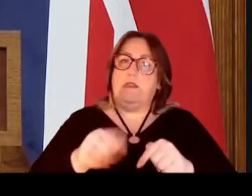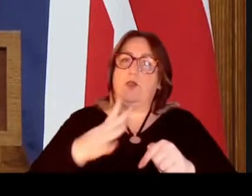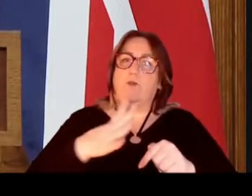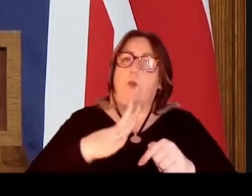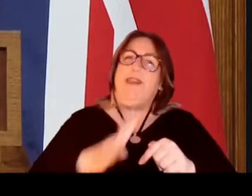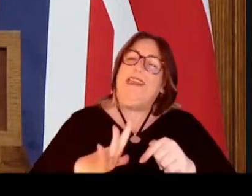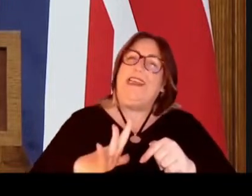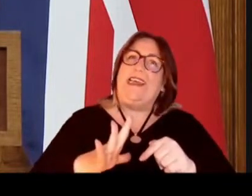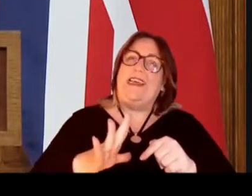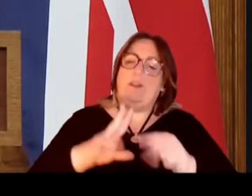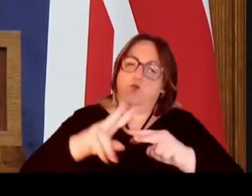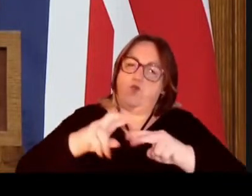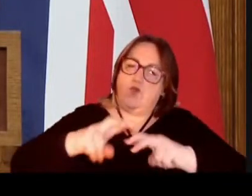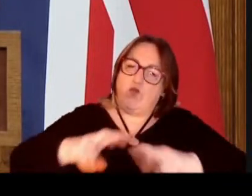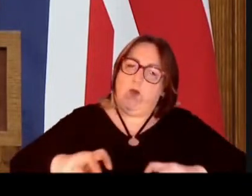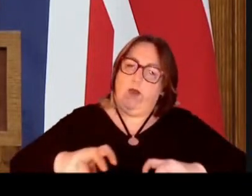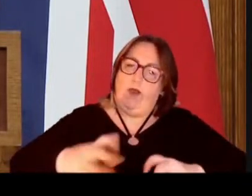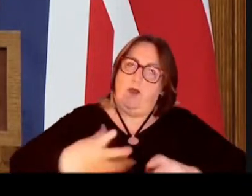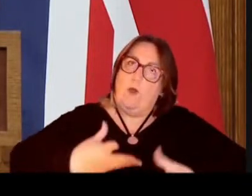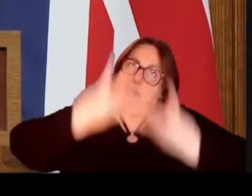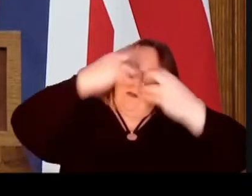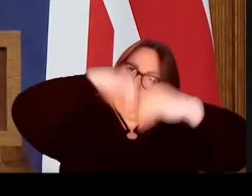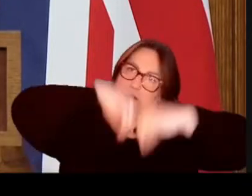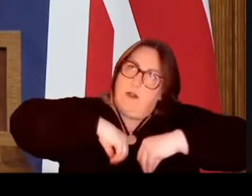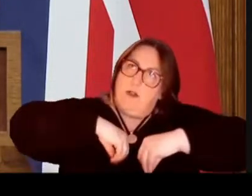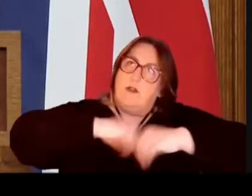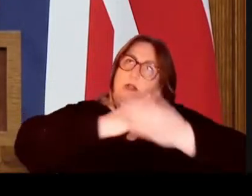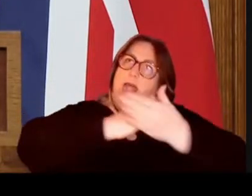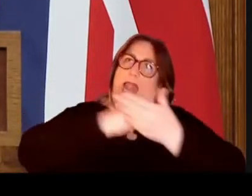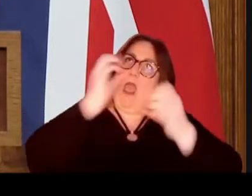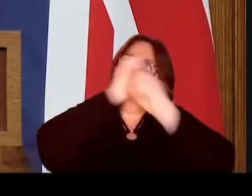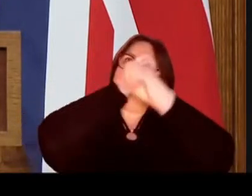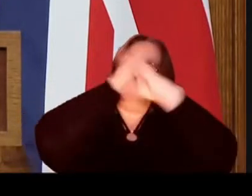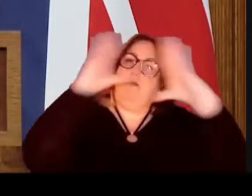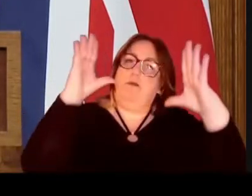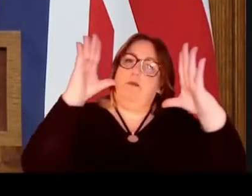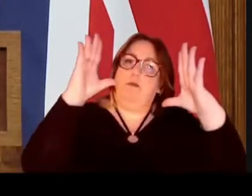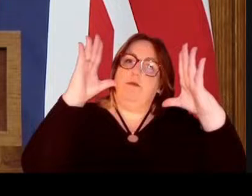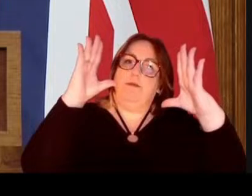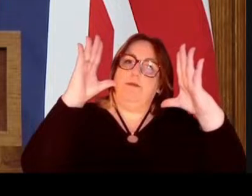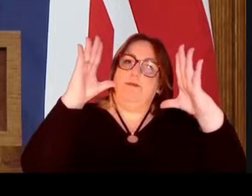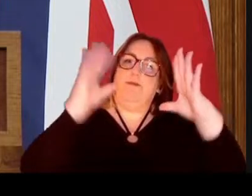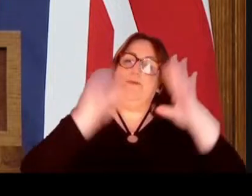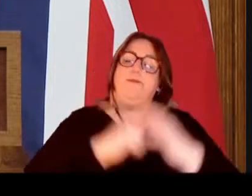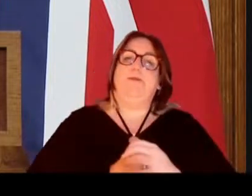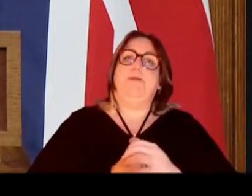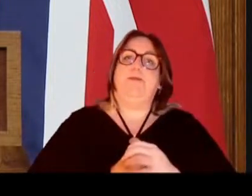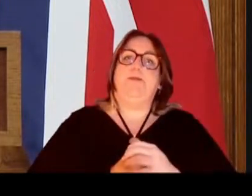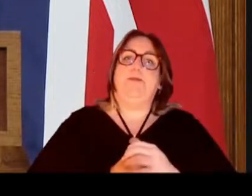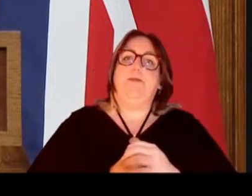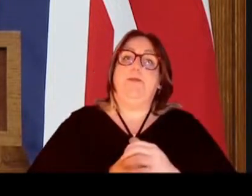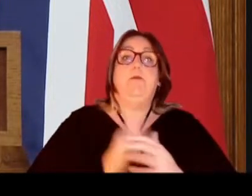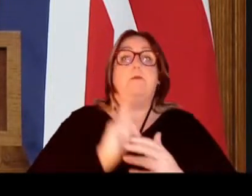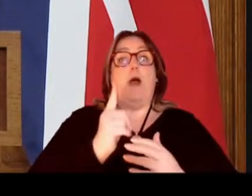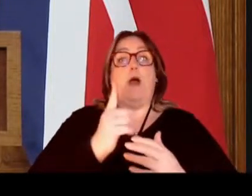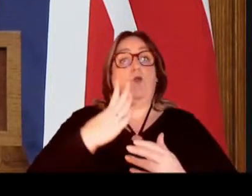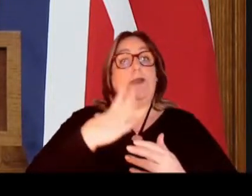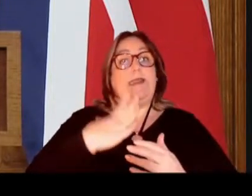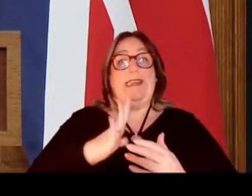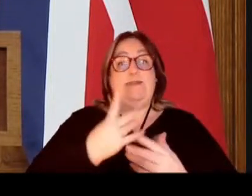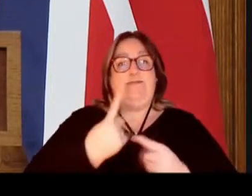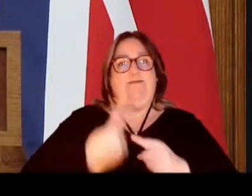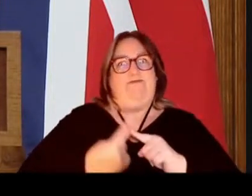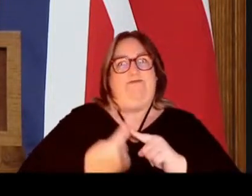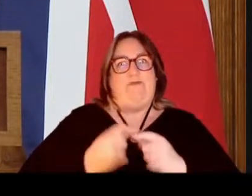every single question that the families have is properly answered in the proper way. But we need to get on with the change in the